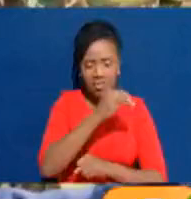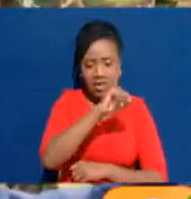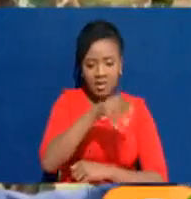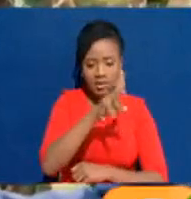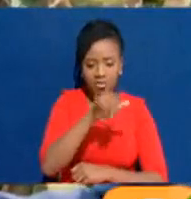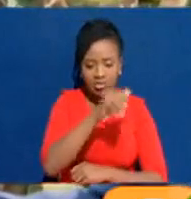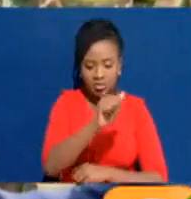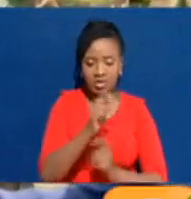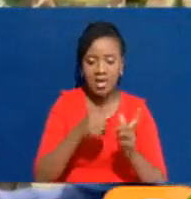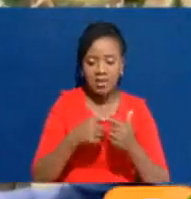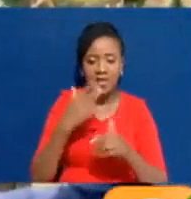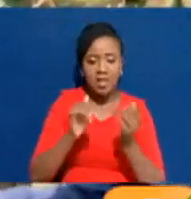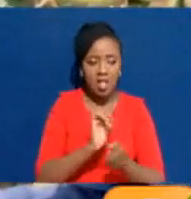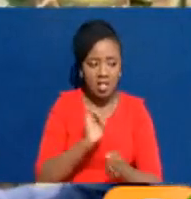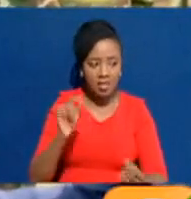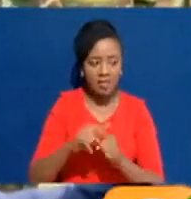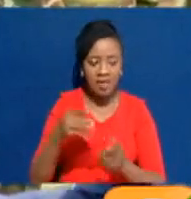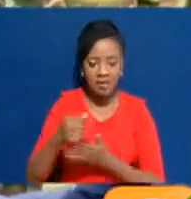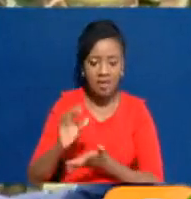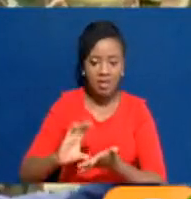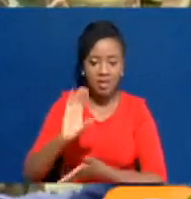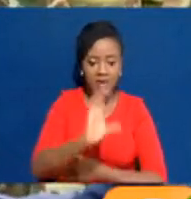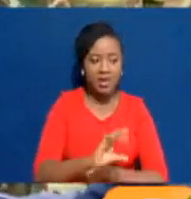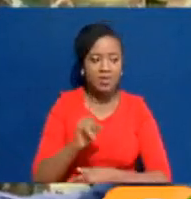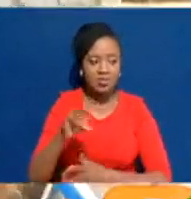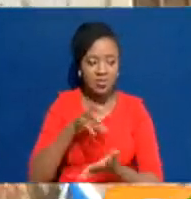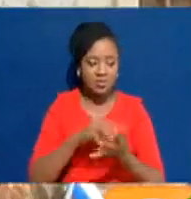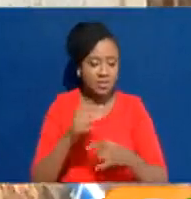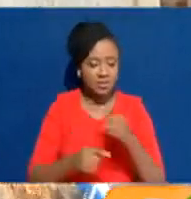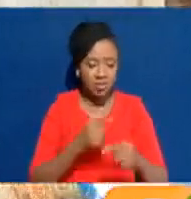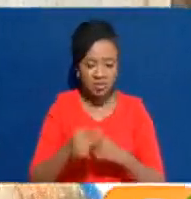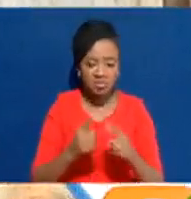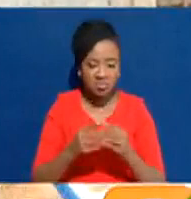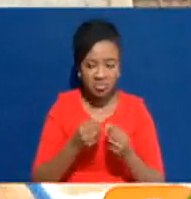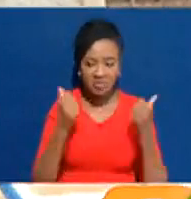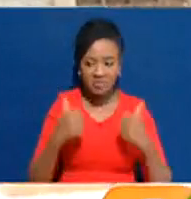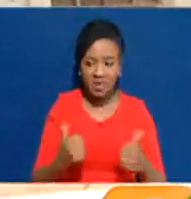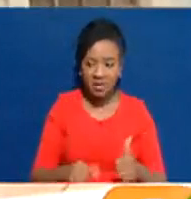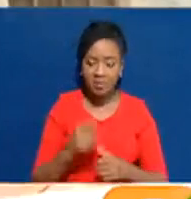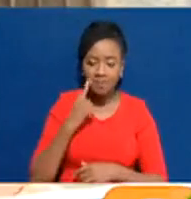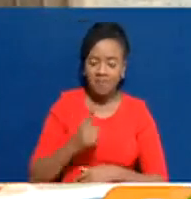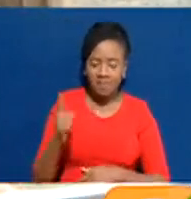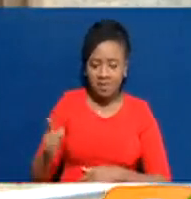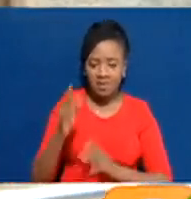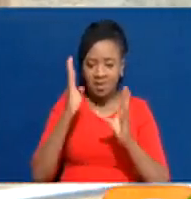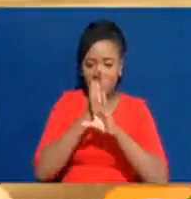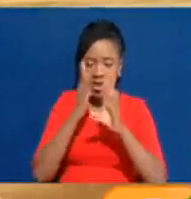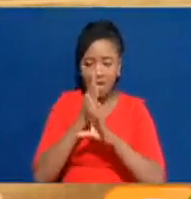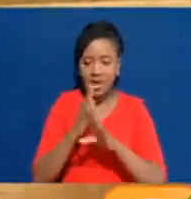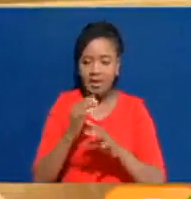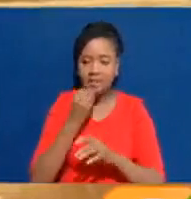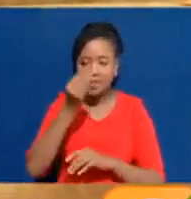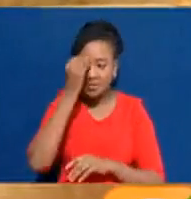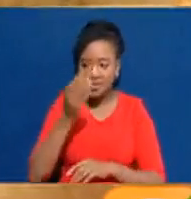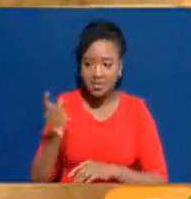released on a cash bail. The case is still ongoing but has dragged. He conceals himself as a pig farmer, and so